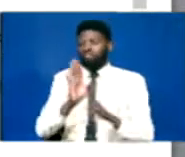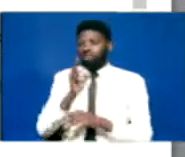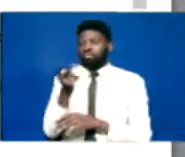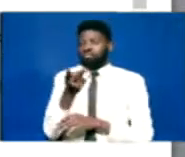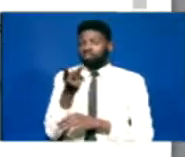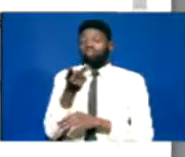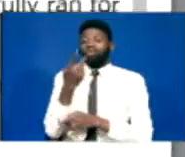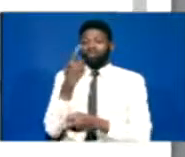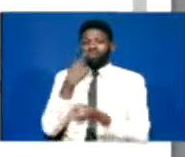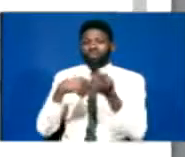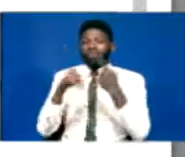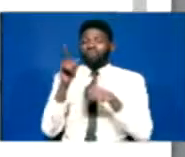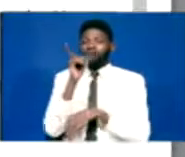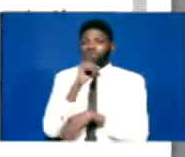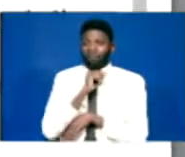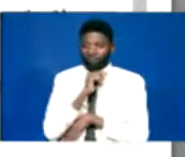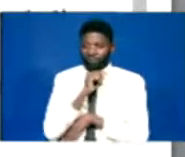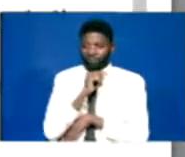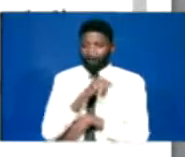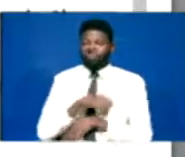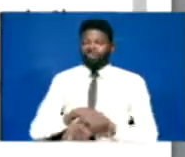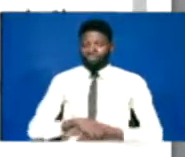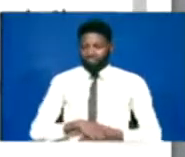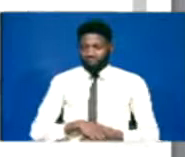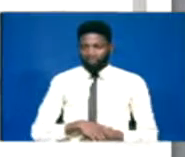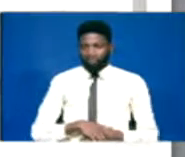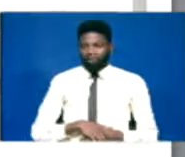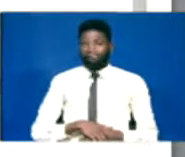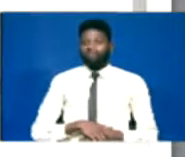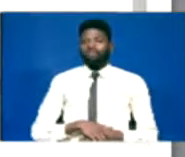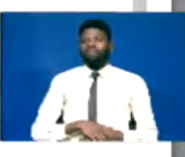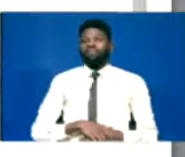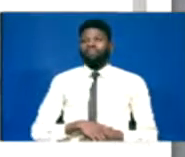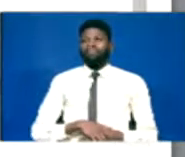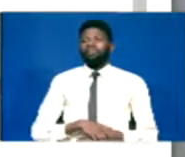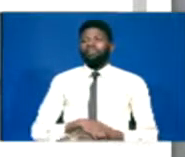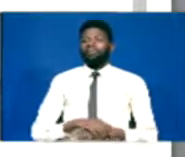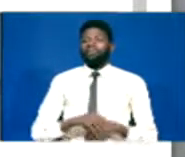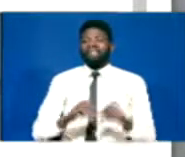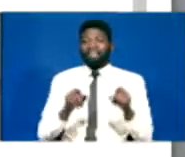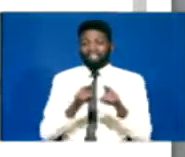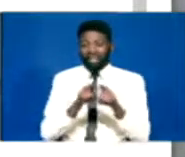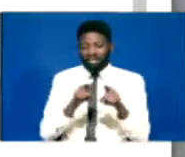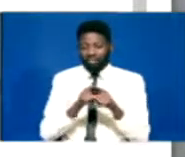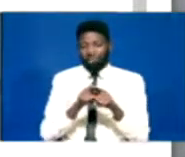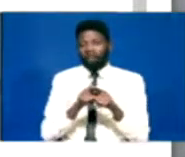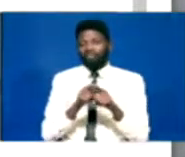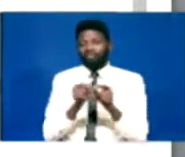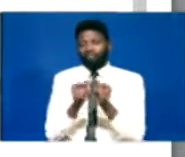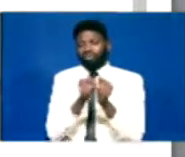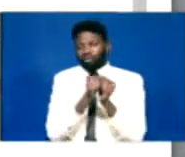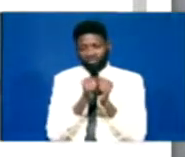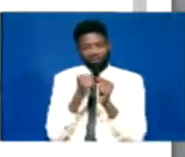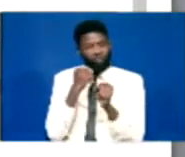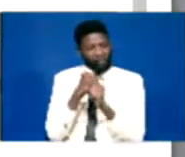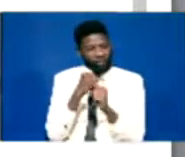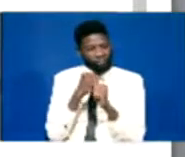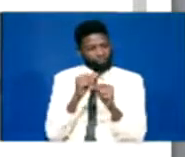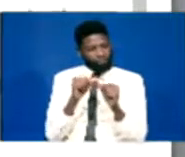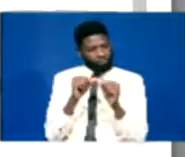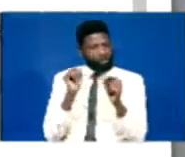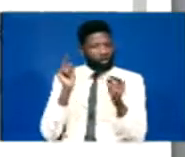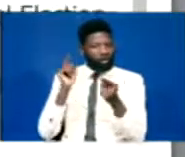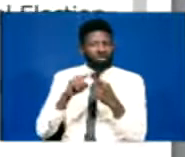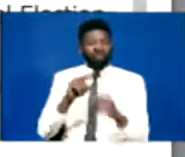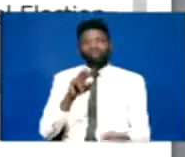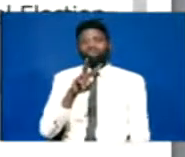won this particular general elections successfully. Now, they have worked together through and through. Moving forward to